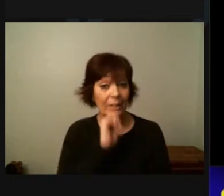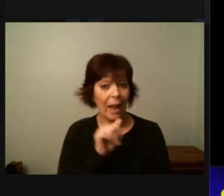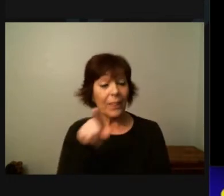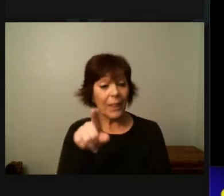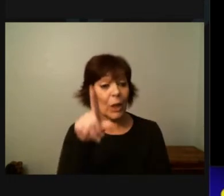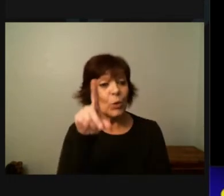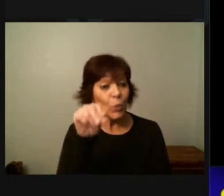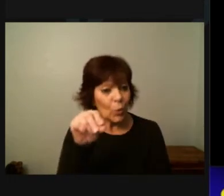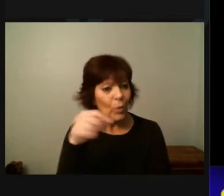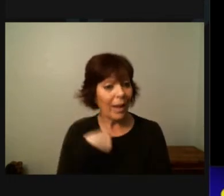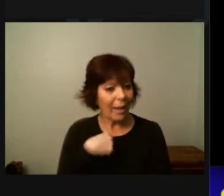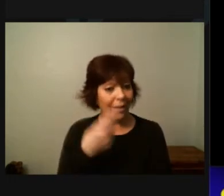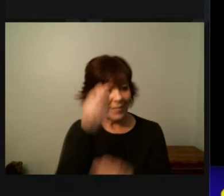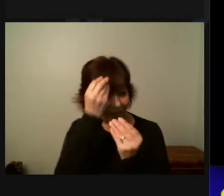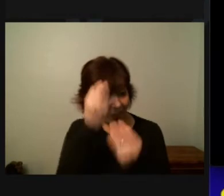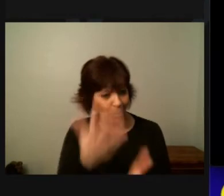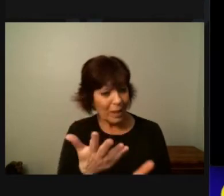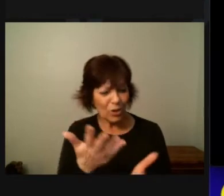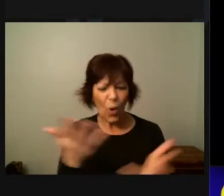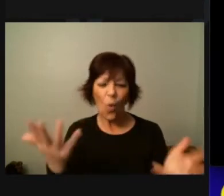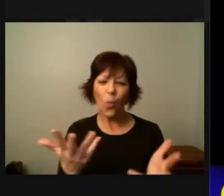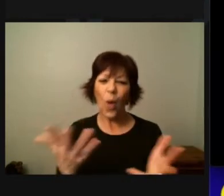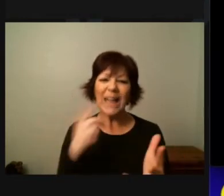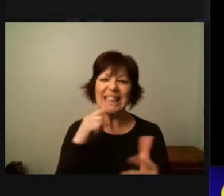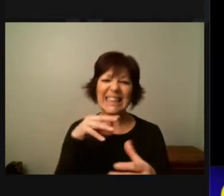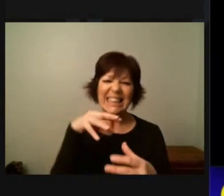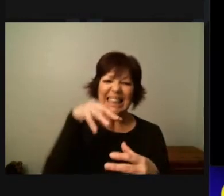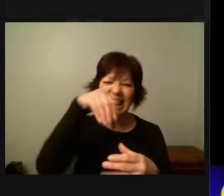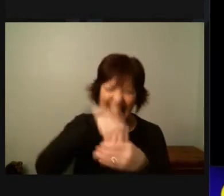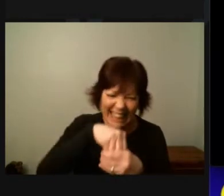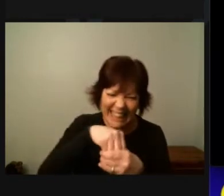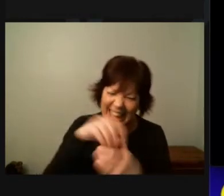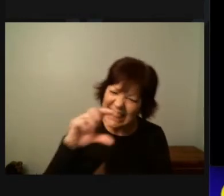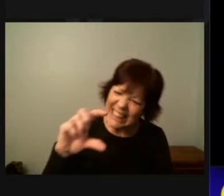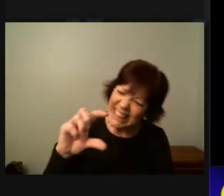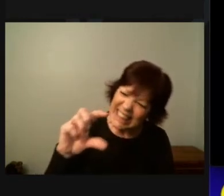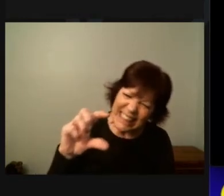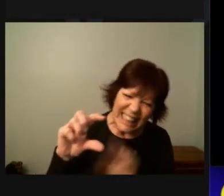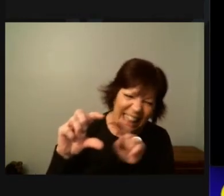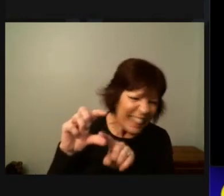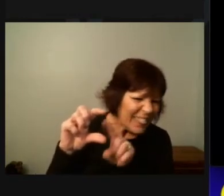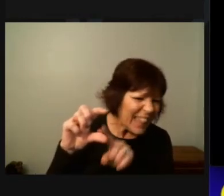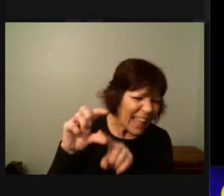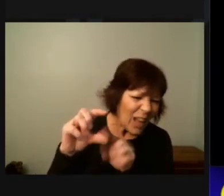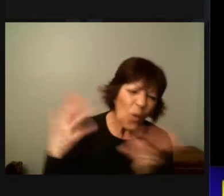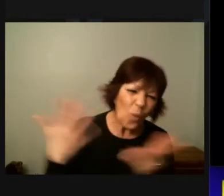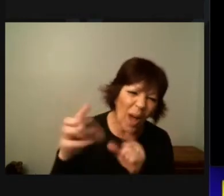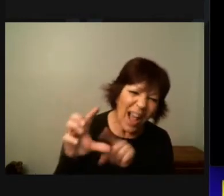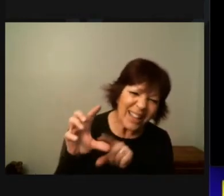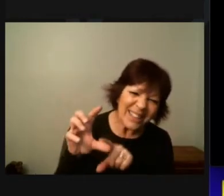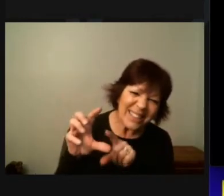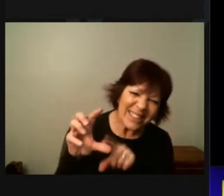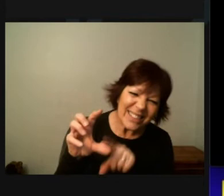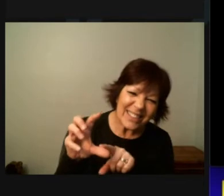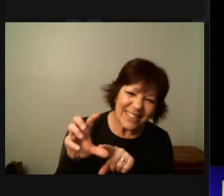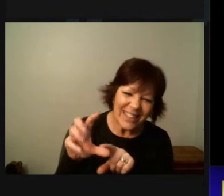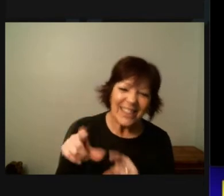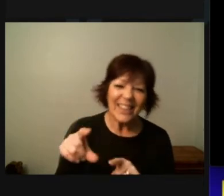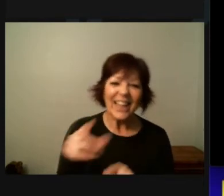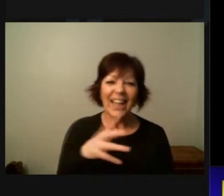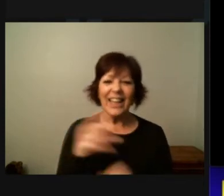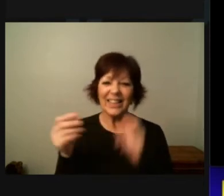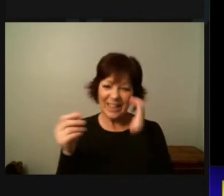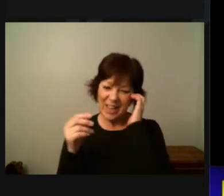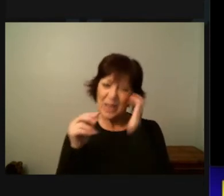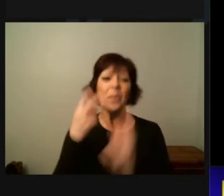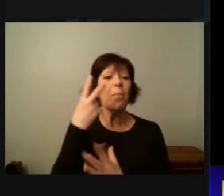do have information on what is in the specifically the Moderna vaccine and what is in